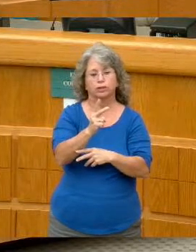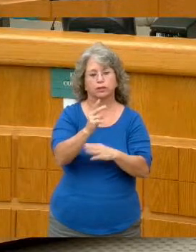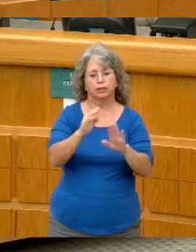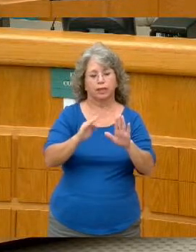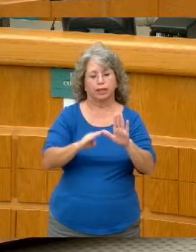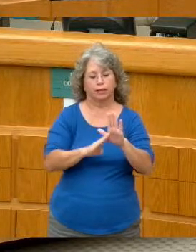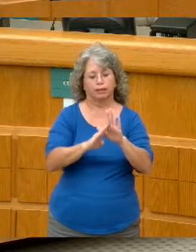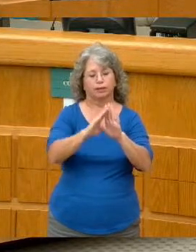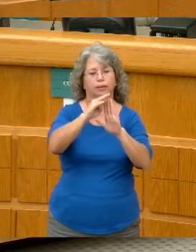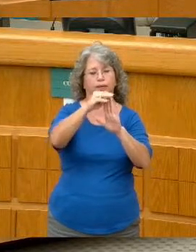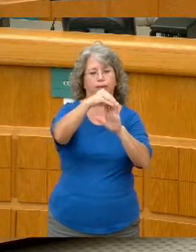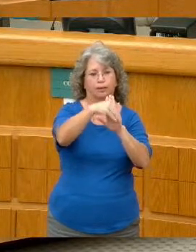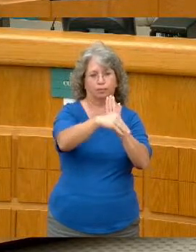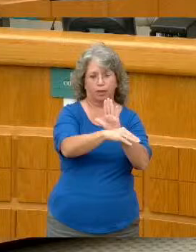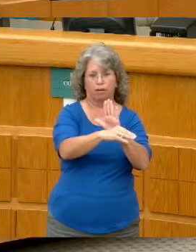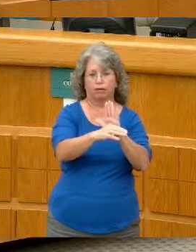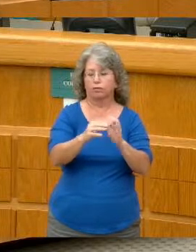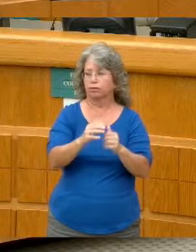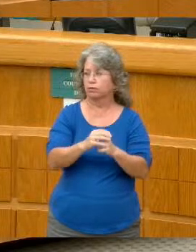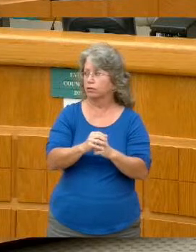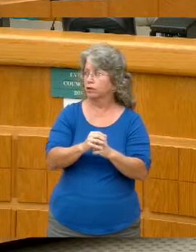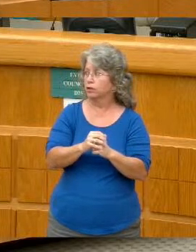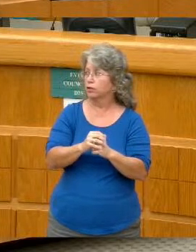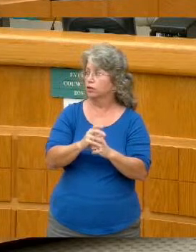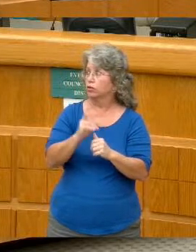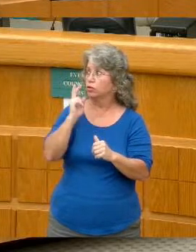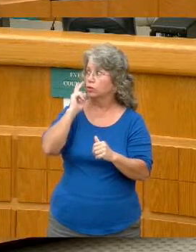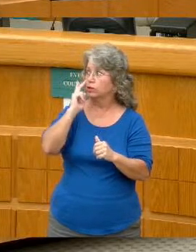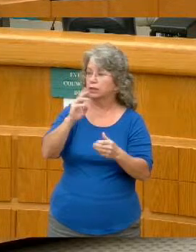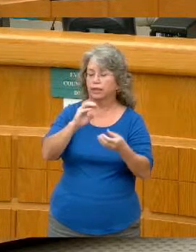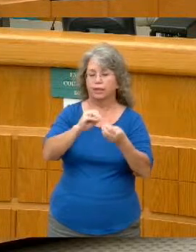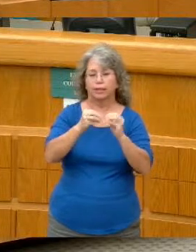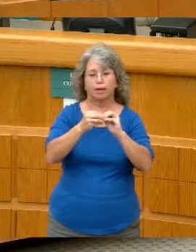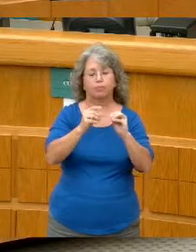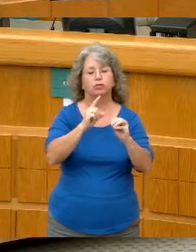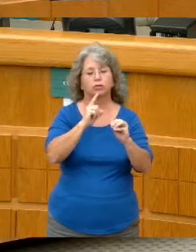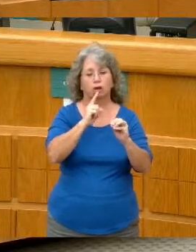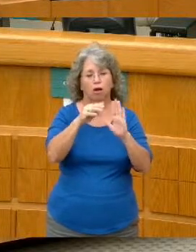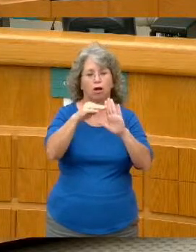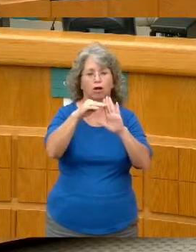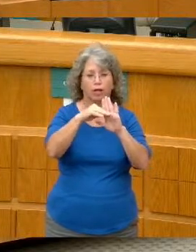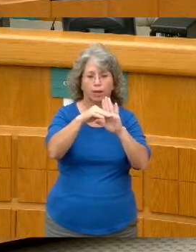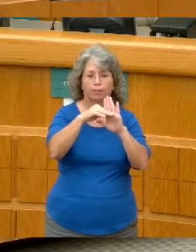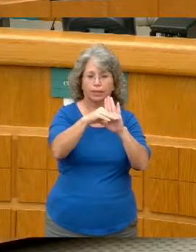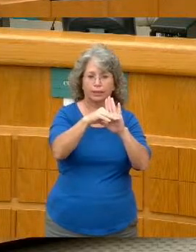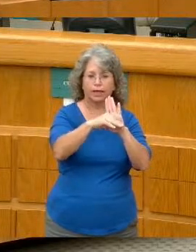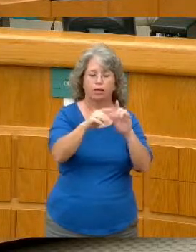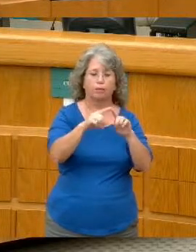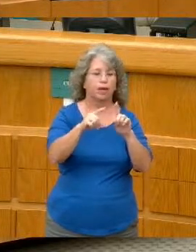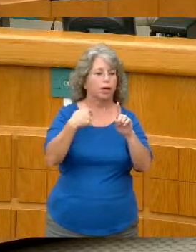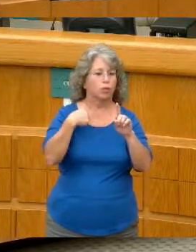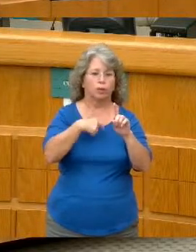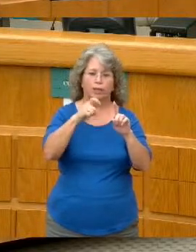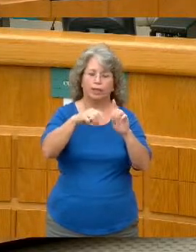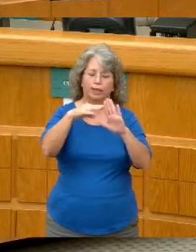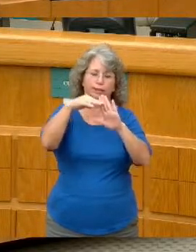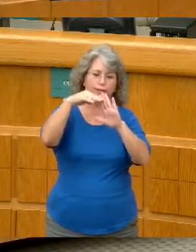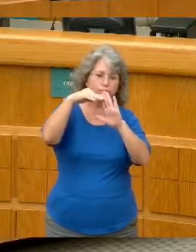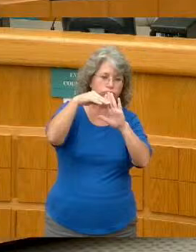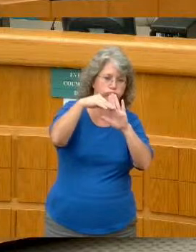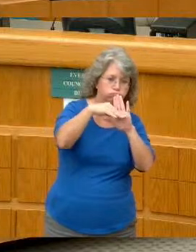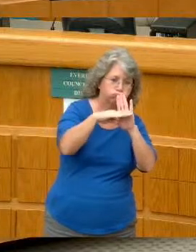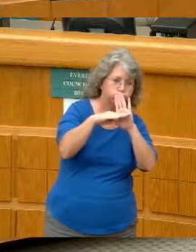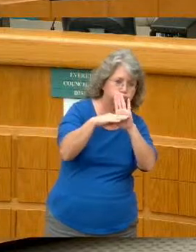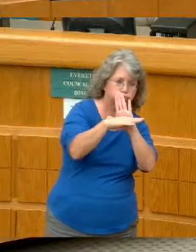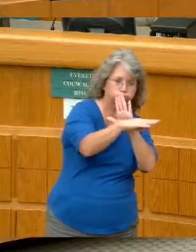the bell-shaped curve there, and you see the numbers coming way down. So, and we need them to be